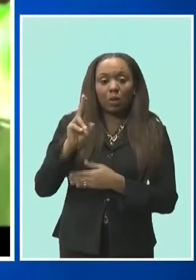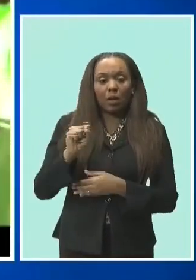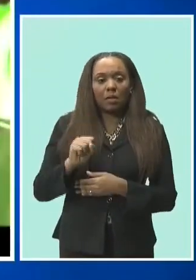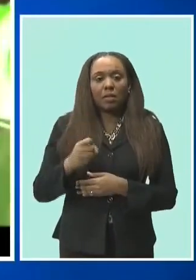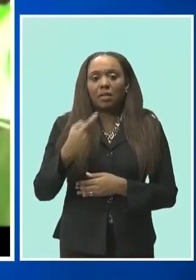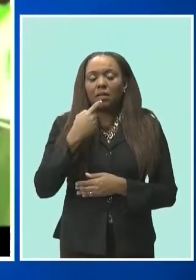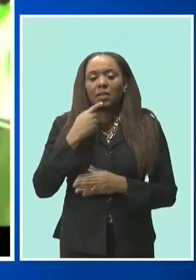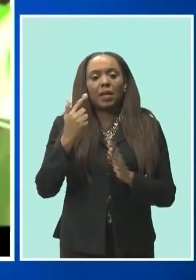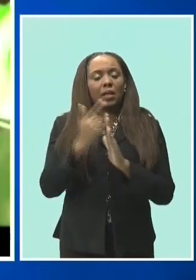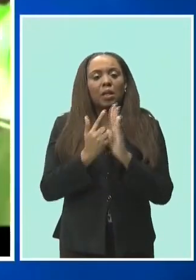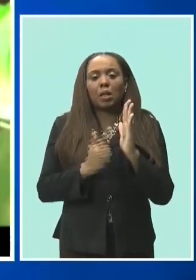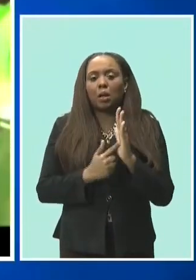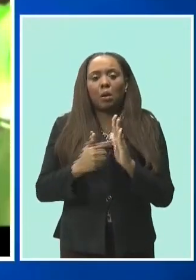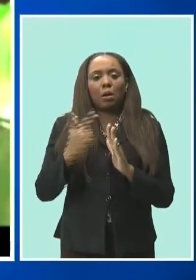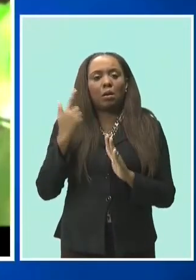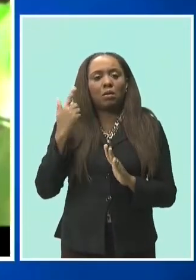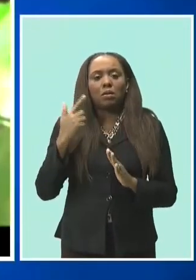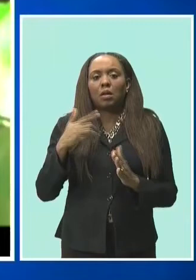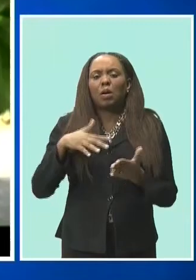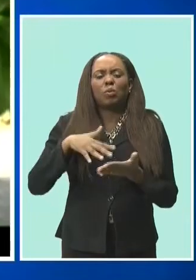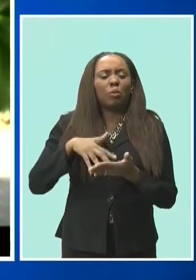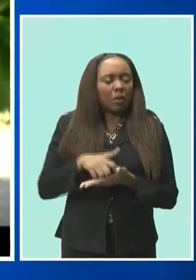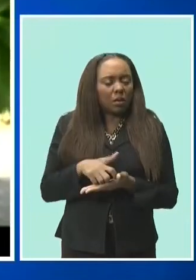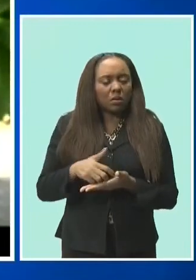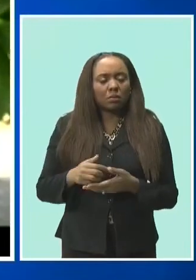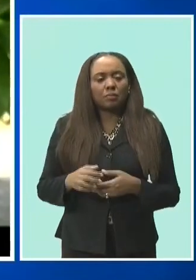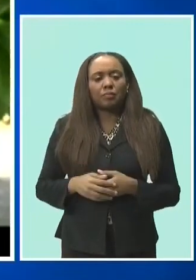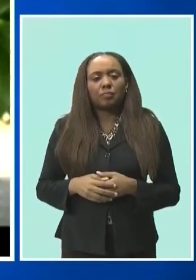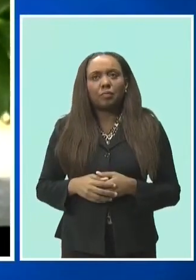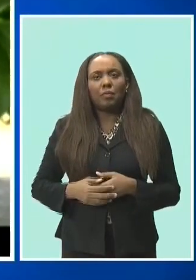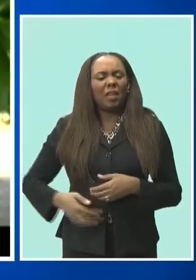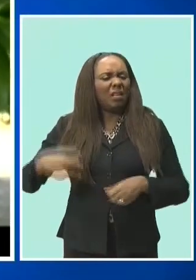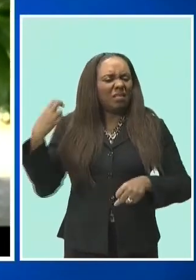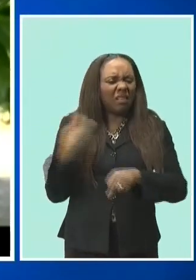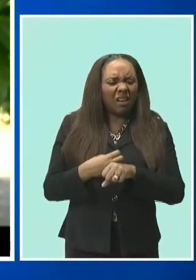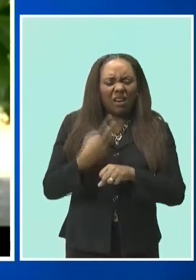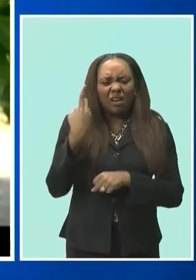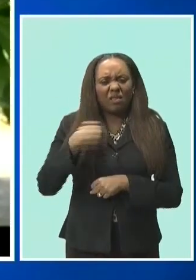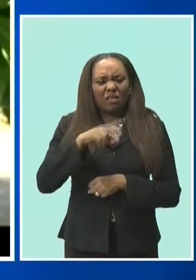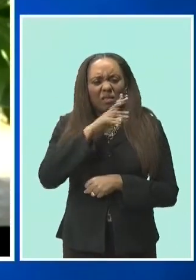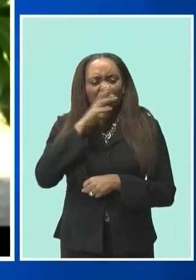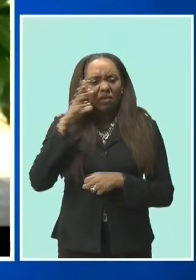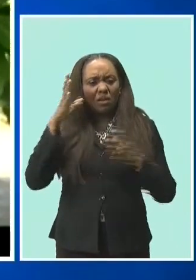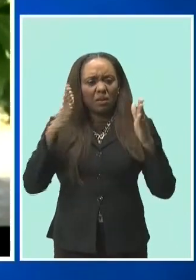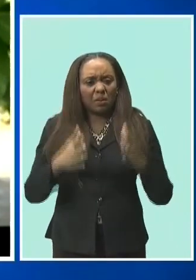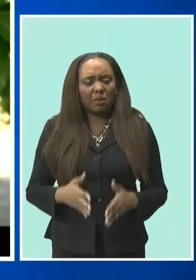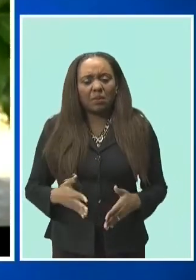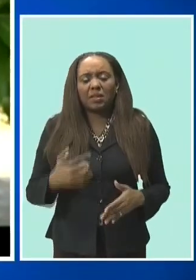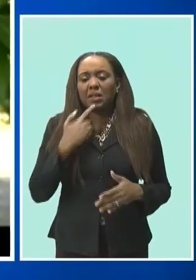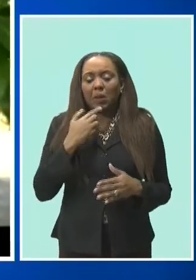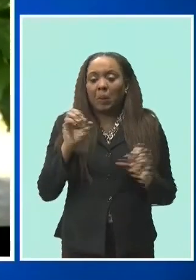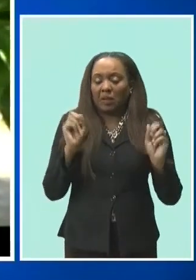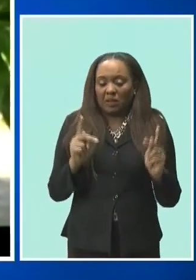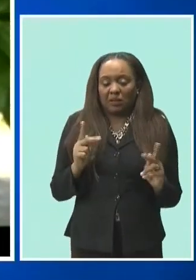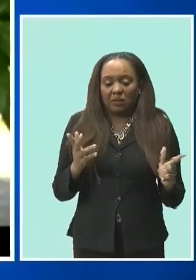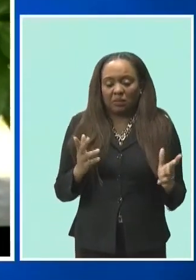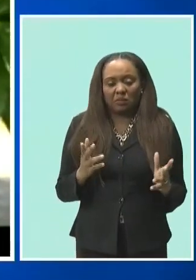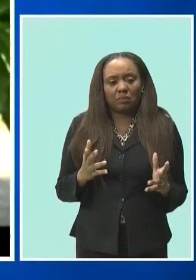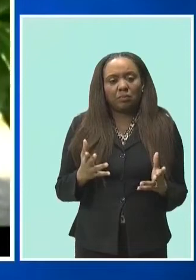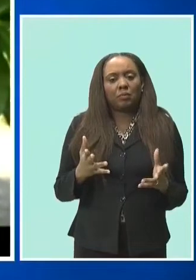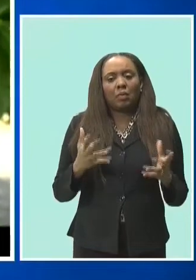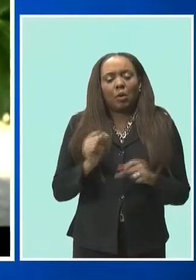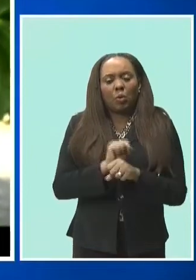larceny are too weak. It is hard for a farmer to say I'm going to invest for 7